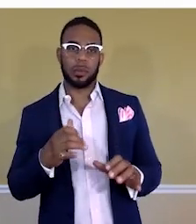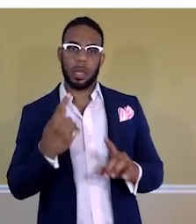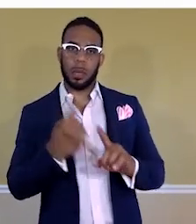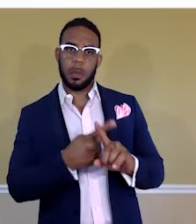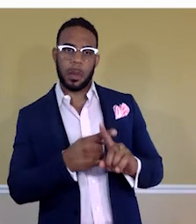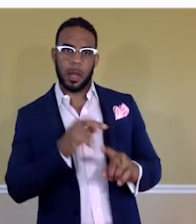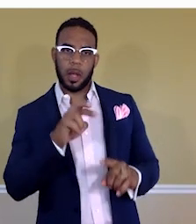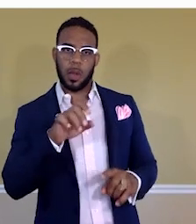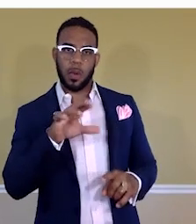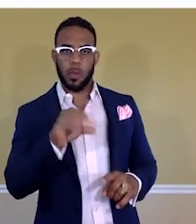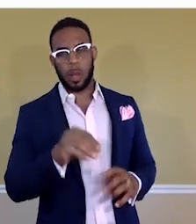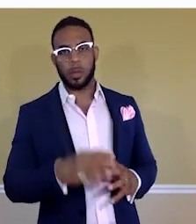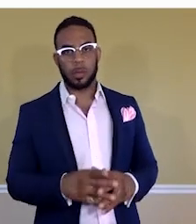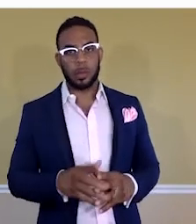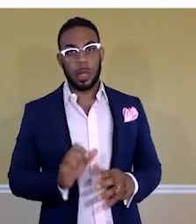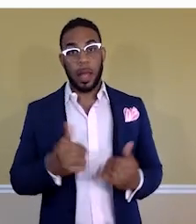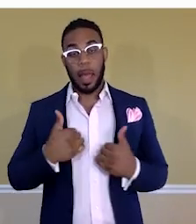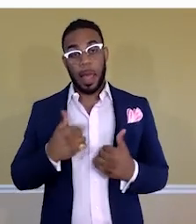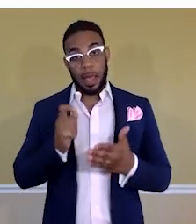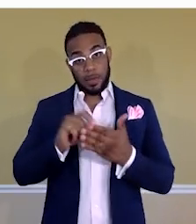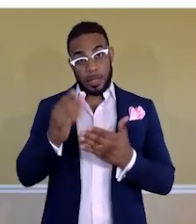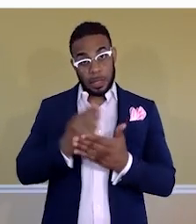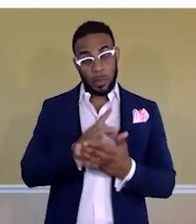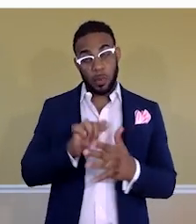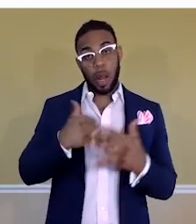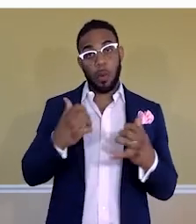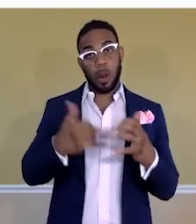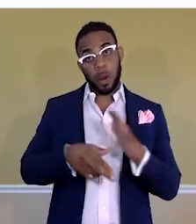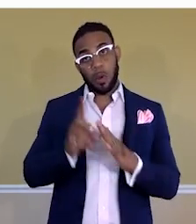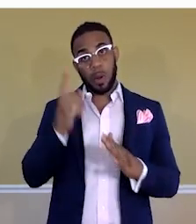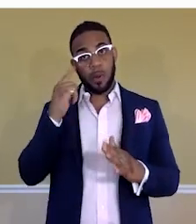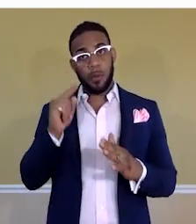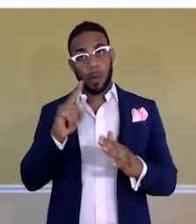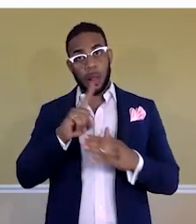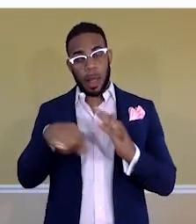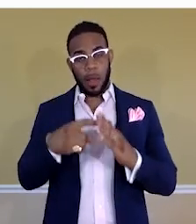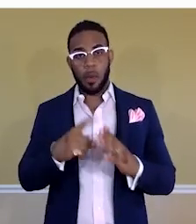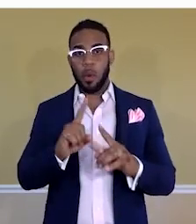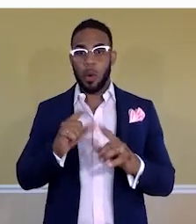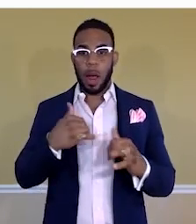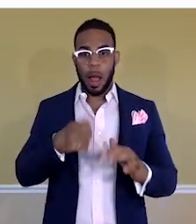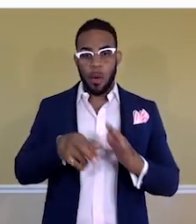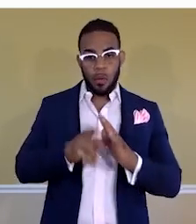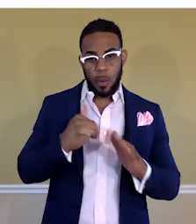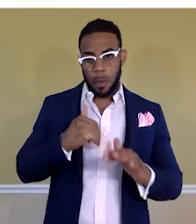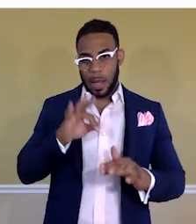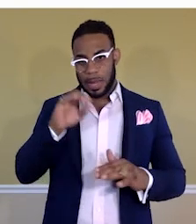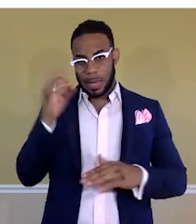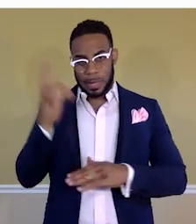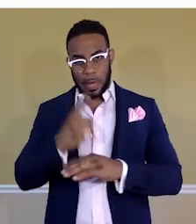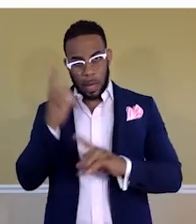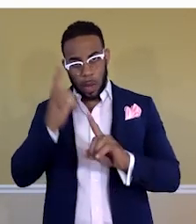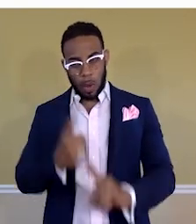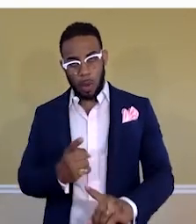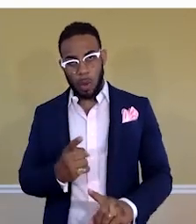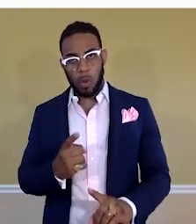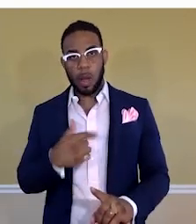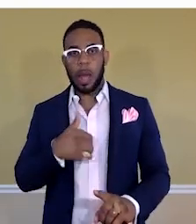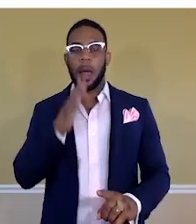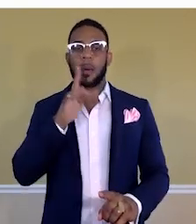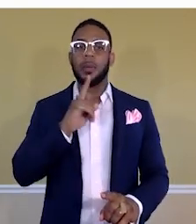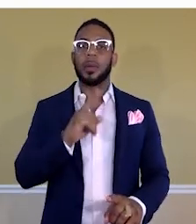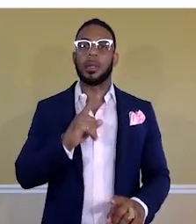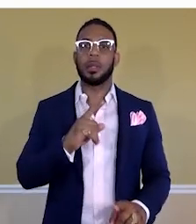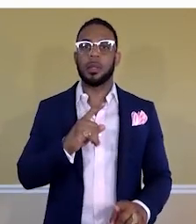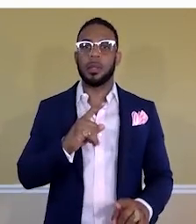monthly retro. I have a checklist of what I want to go through for that hour, where I review my 90-day goals. I'm going